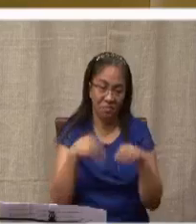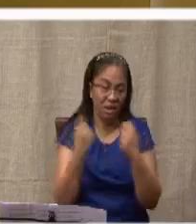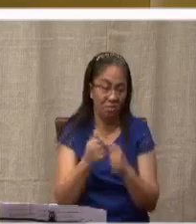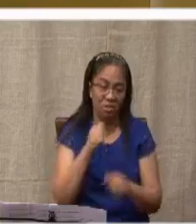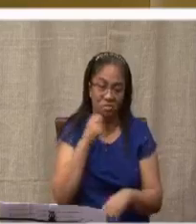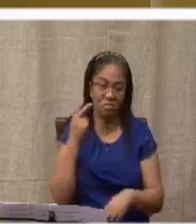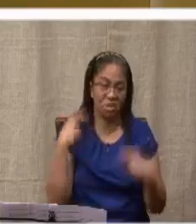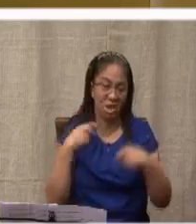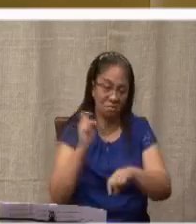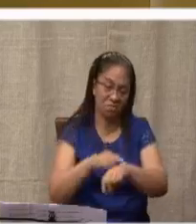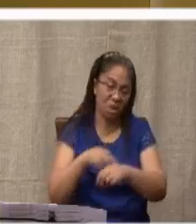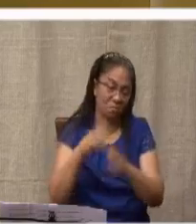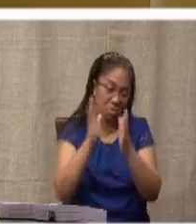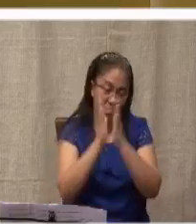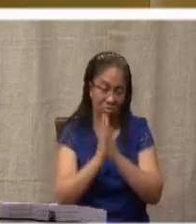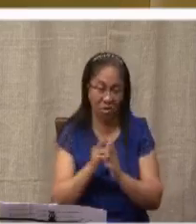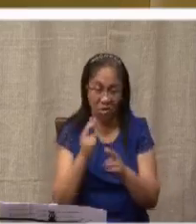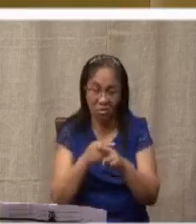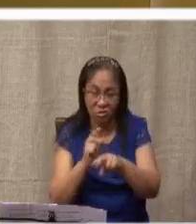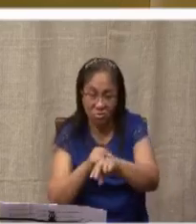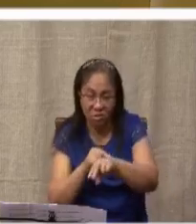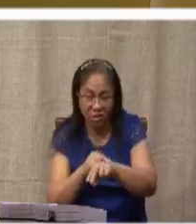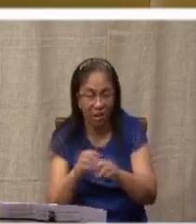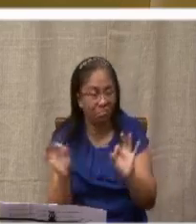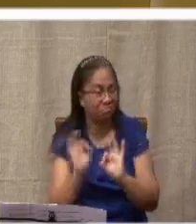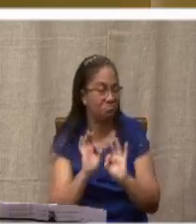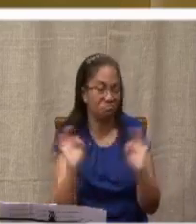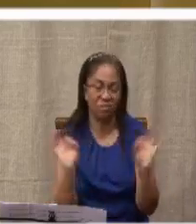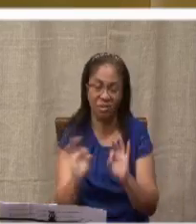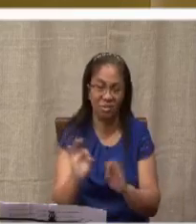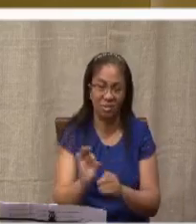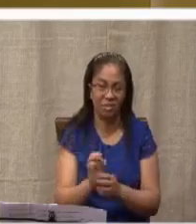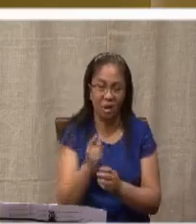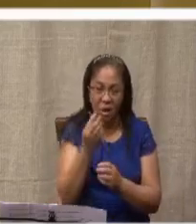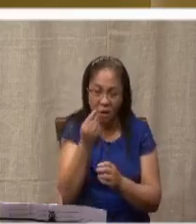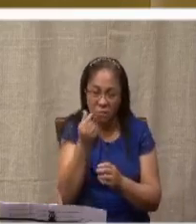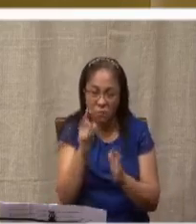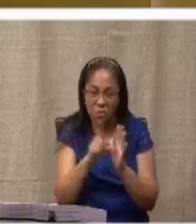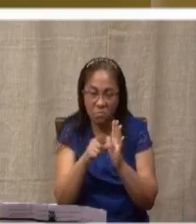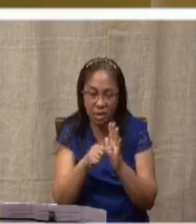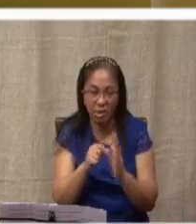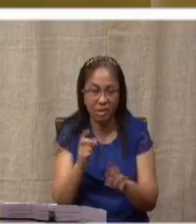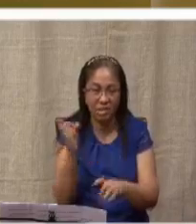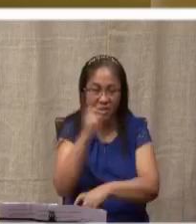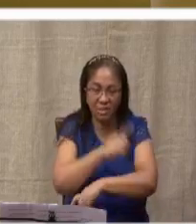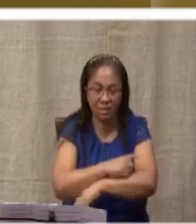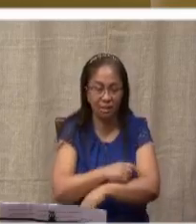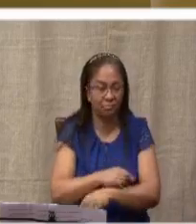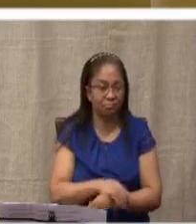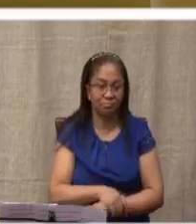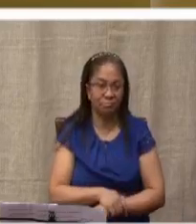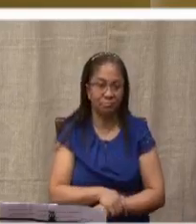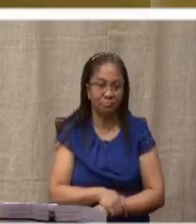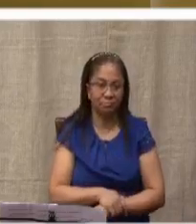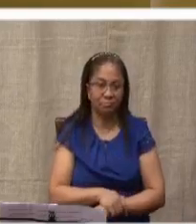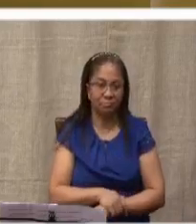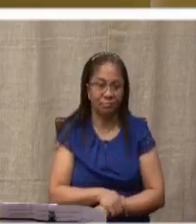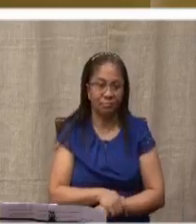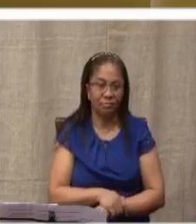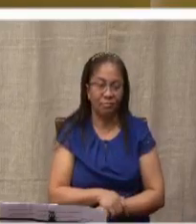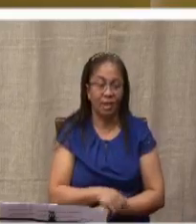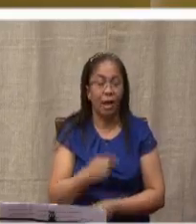a prayer a moment where they gather in the day just to give thanks to god i'm asking you to consider